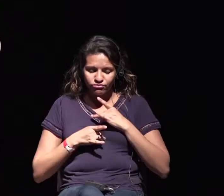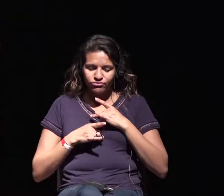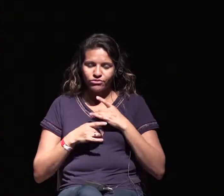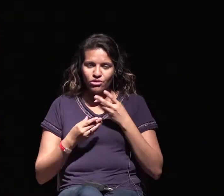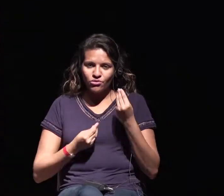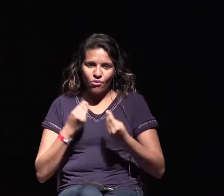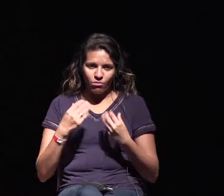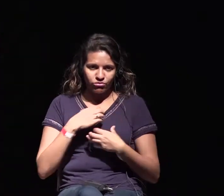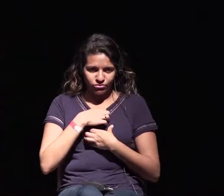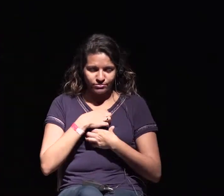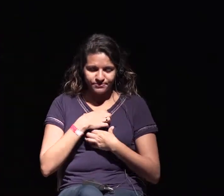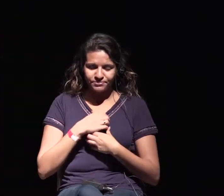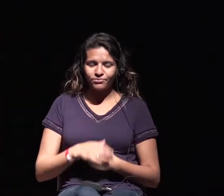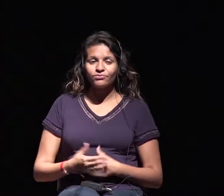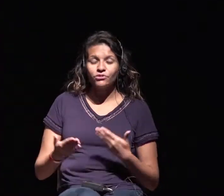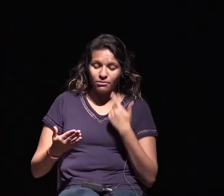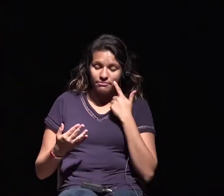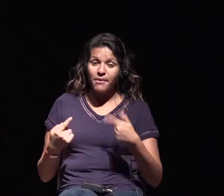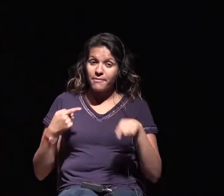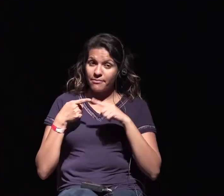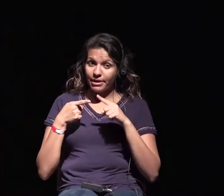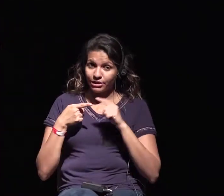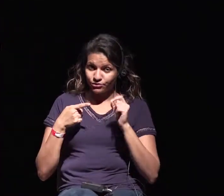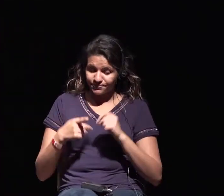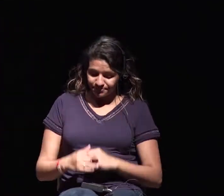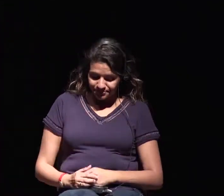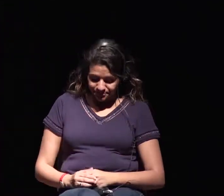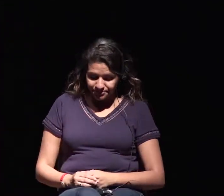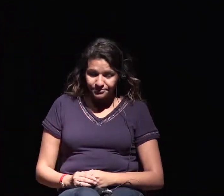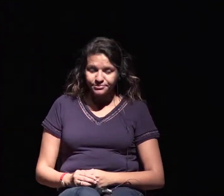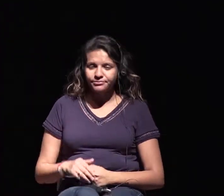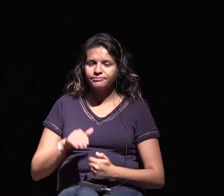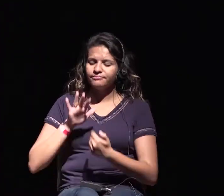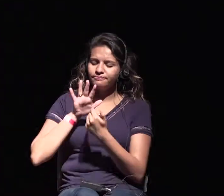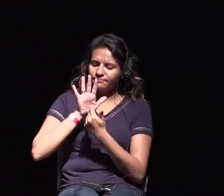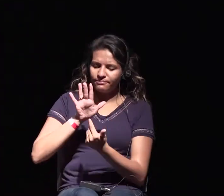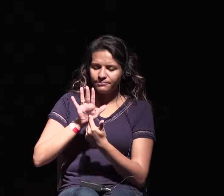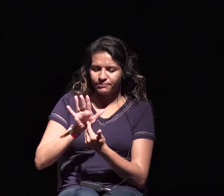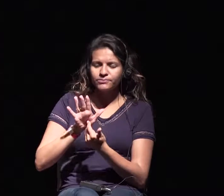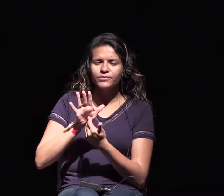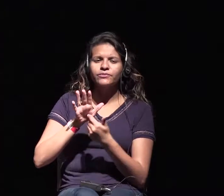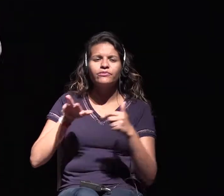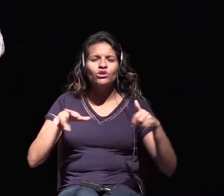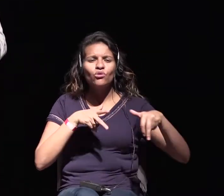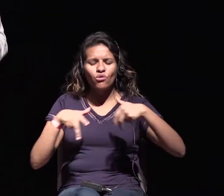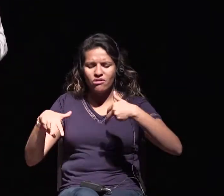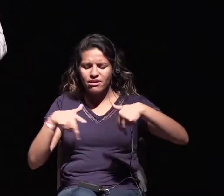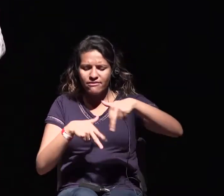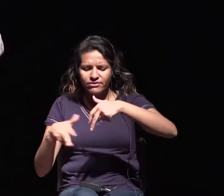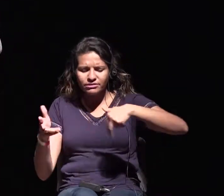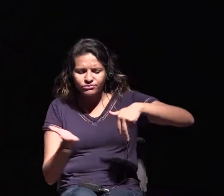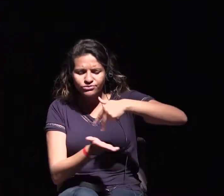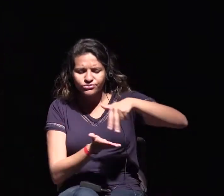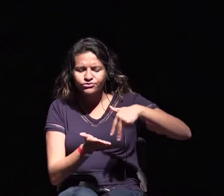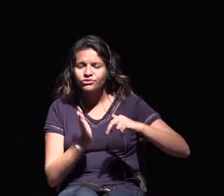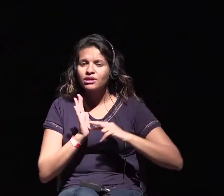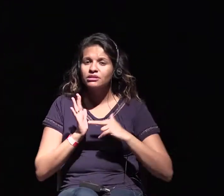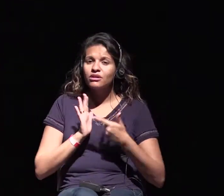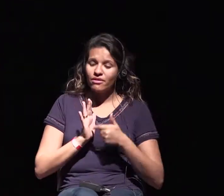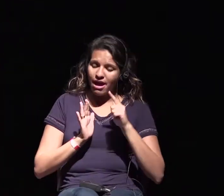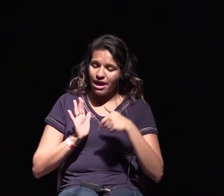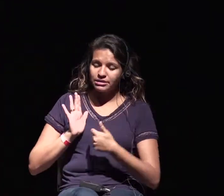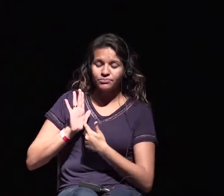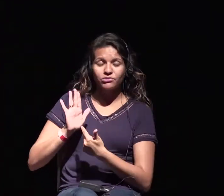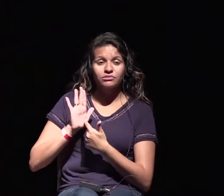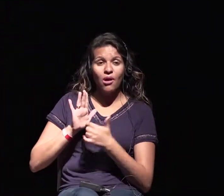A choreographed exhibition. A choreographed exhibition is an exhibition solely composed of movements. During the time of